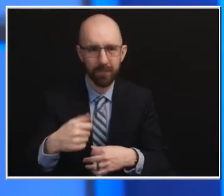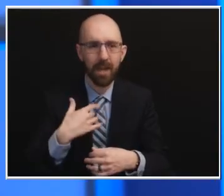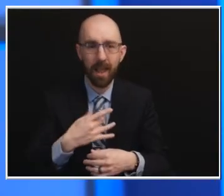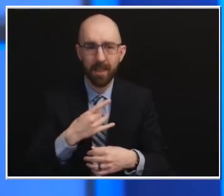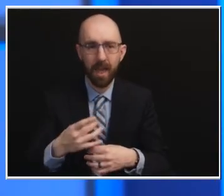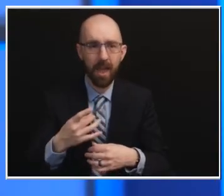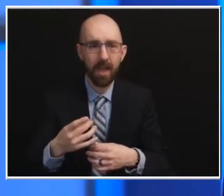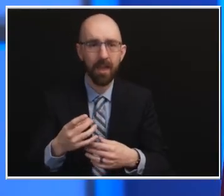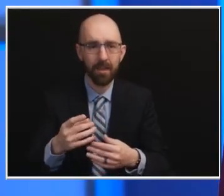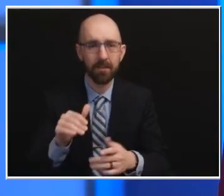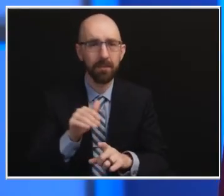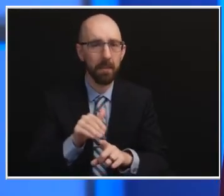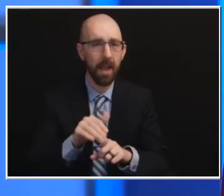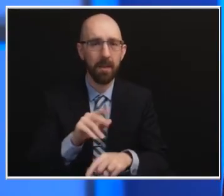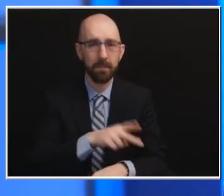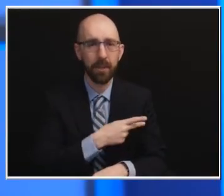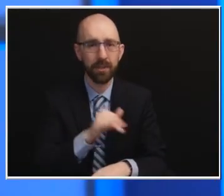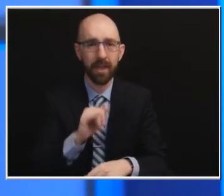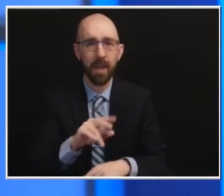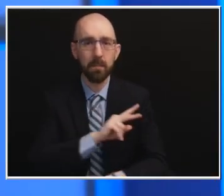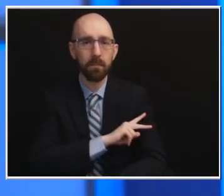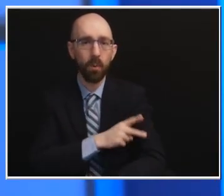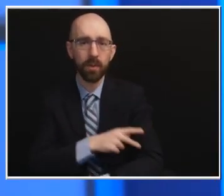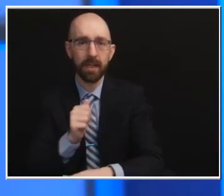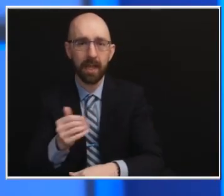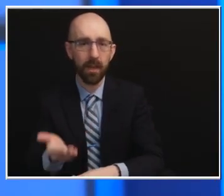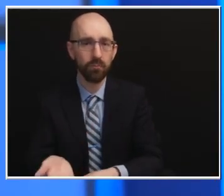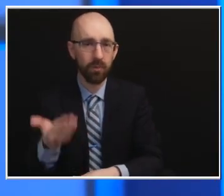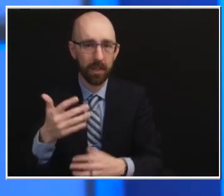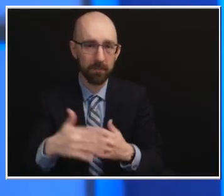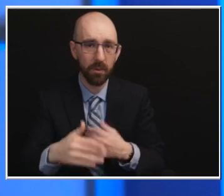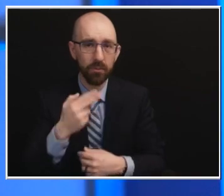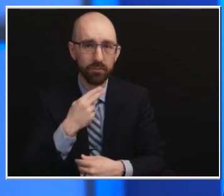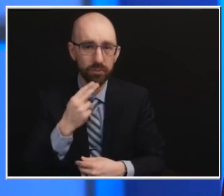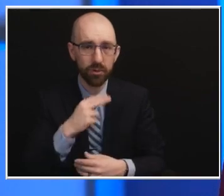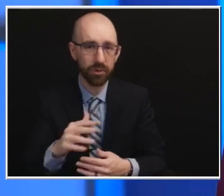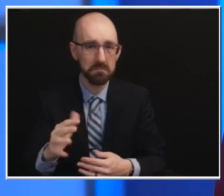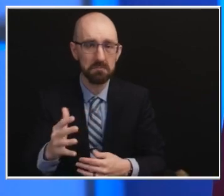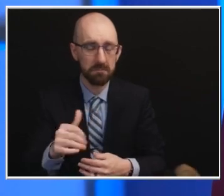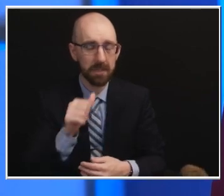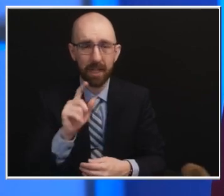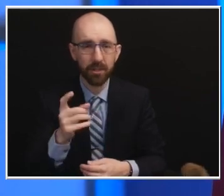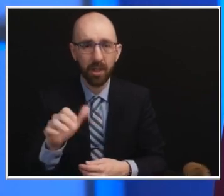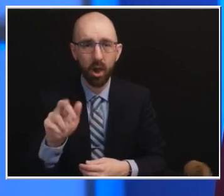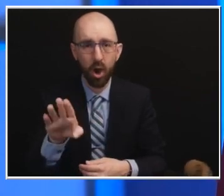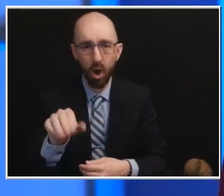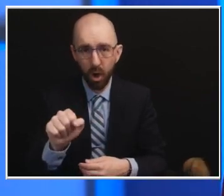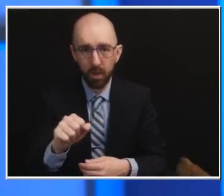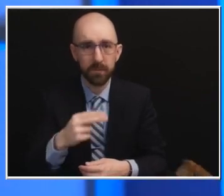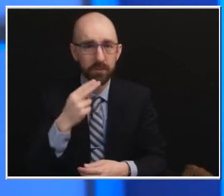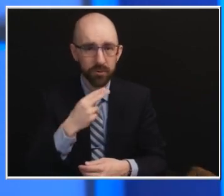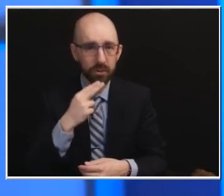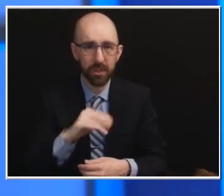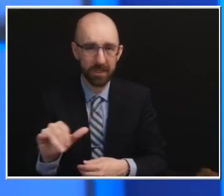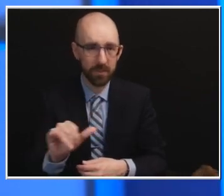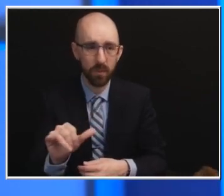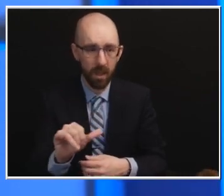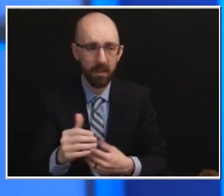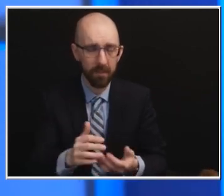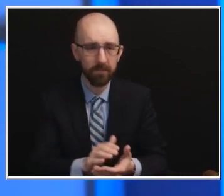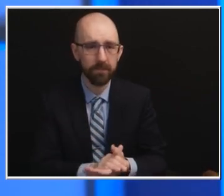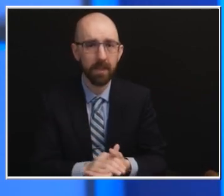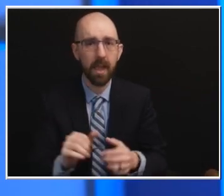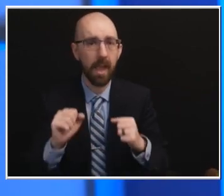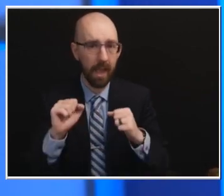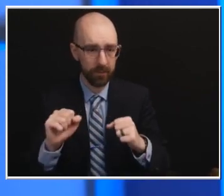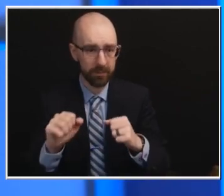patients that proteins can also raise blood sugar to some degree. It's not just those carbohydrates and those sugars as well. And exercise can